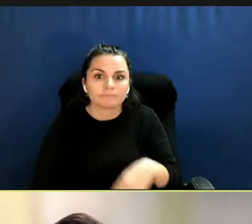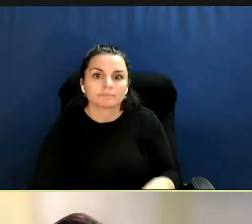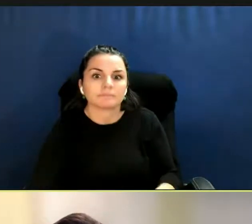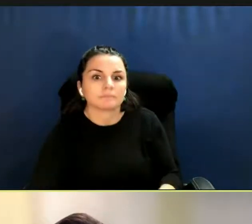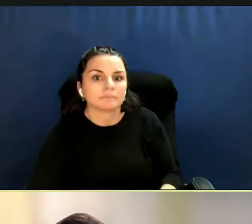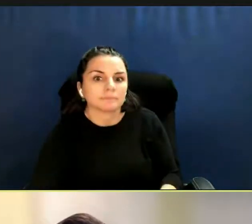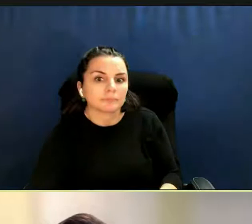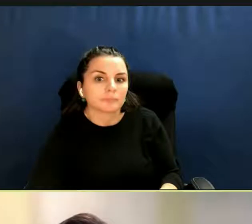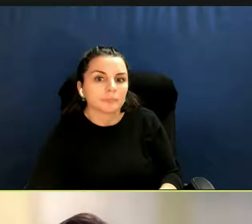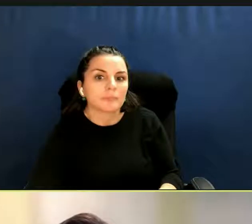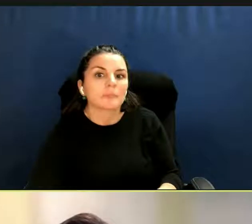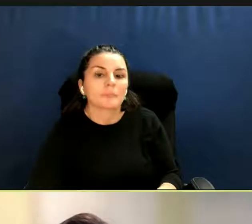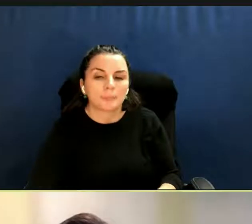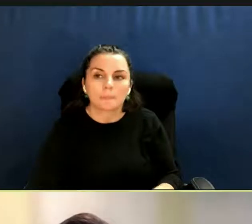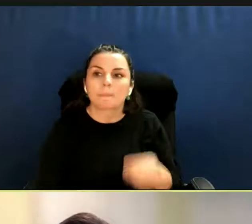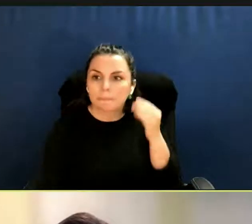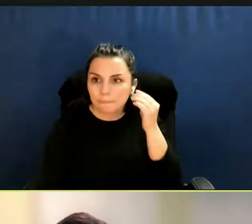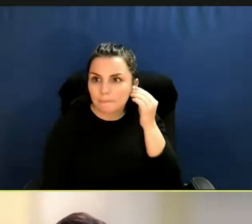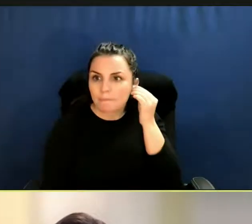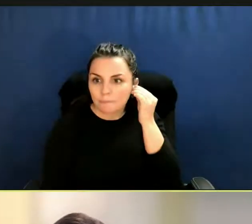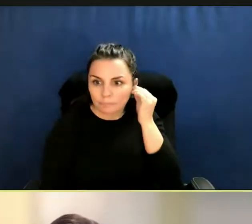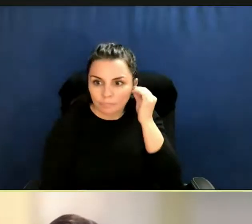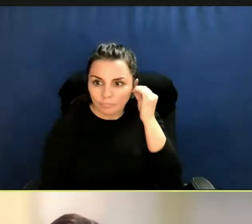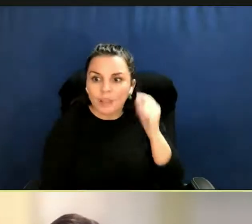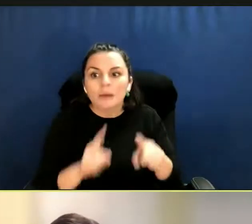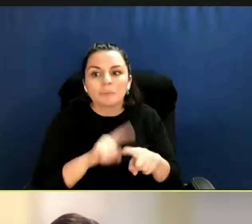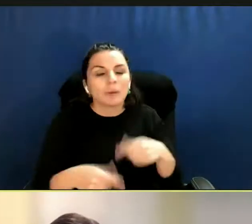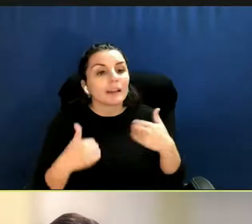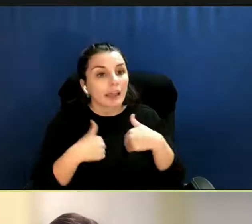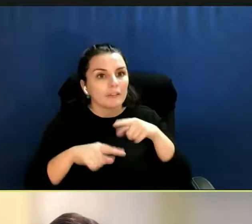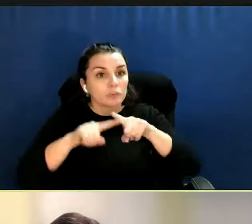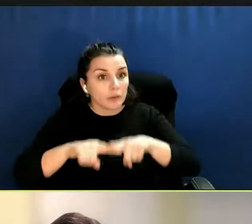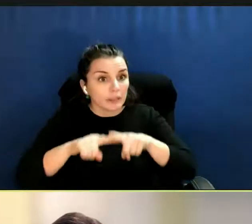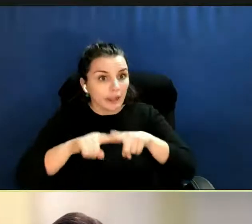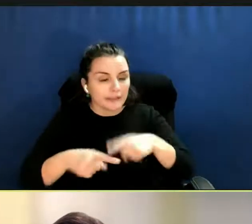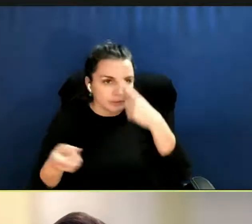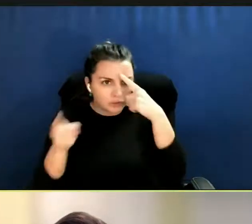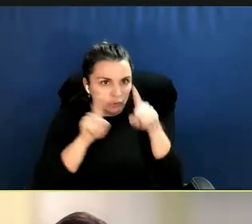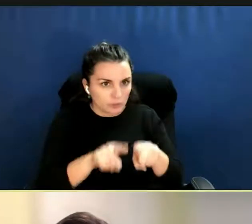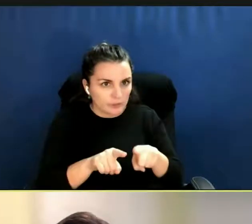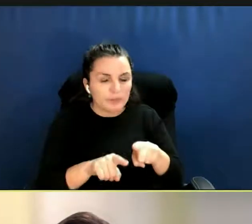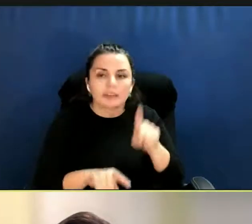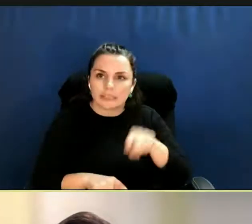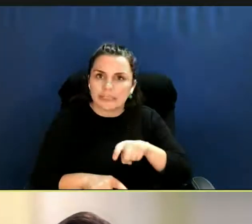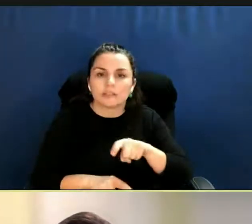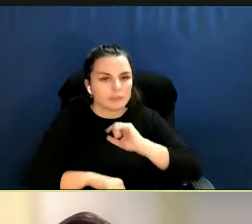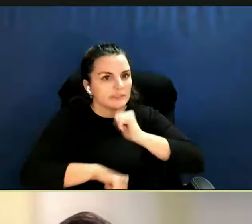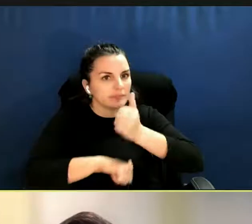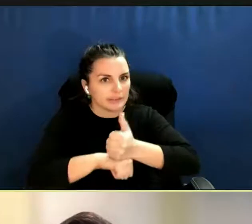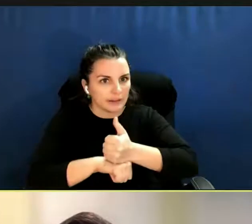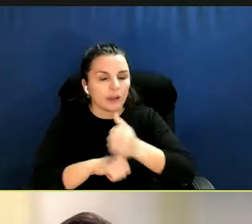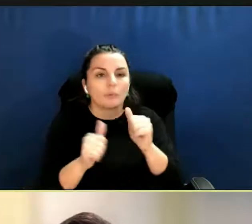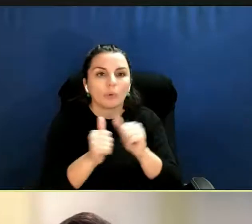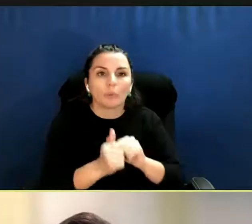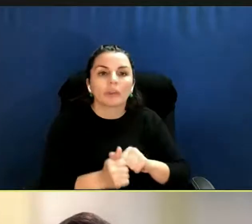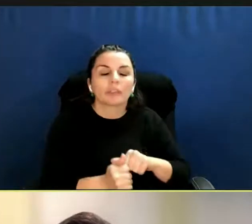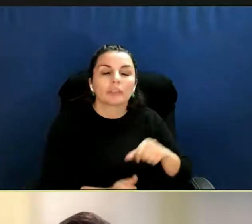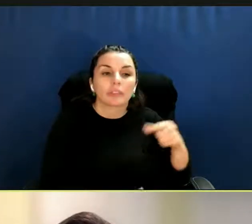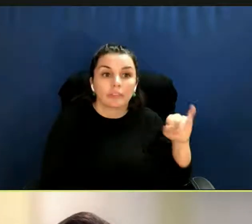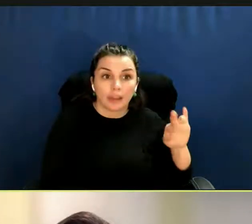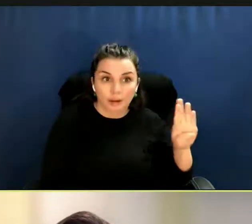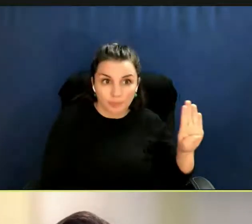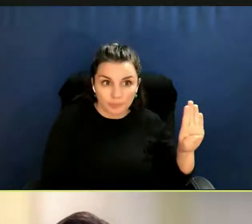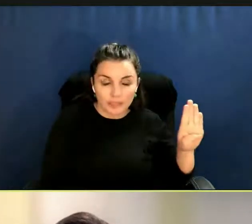satisfied. There is a reliance agreement that will need to be in place between the single IRB and